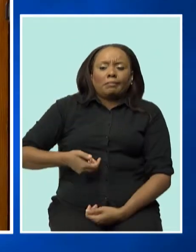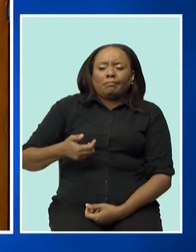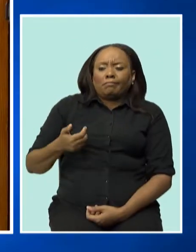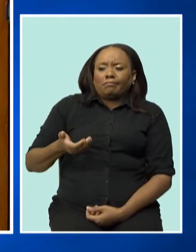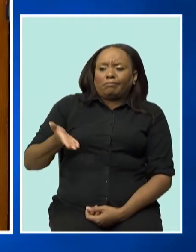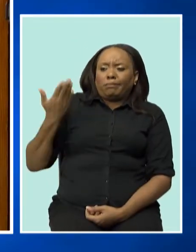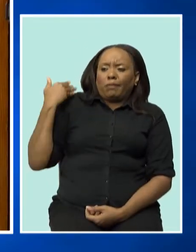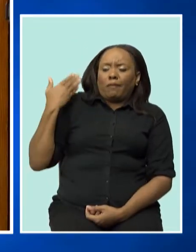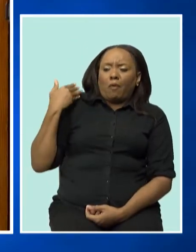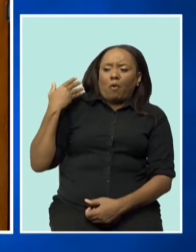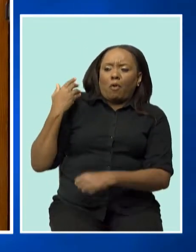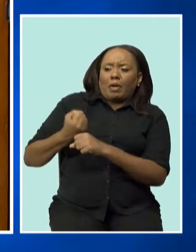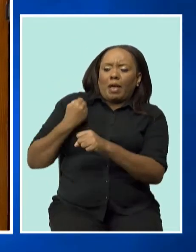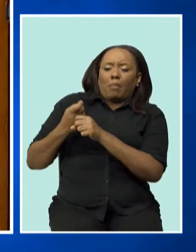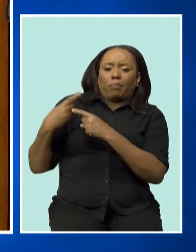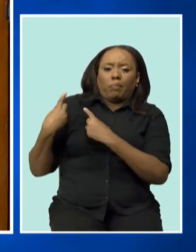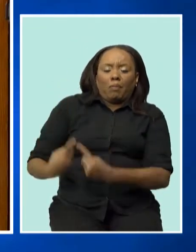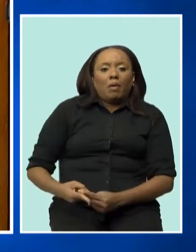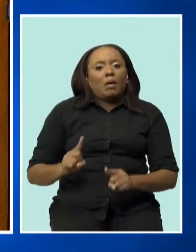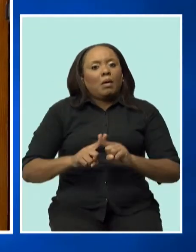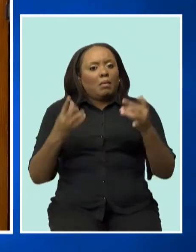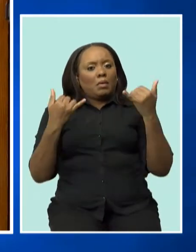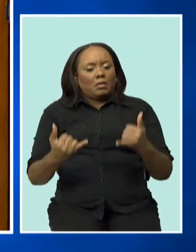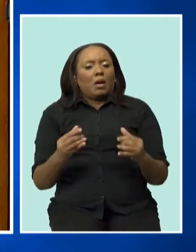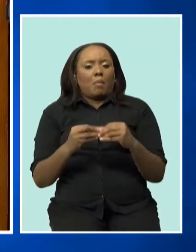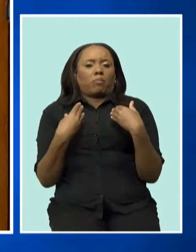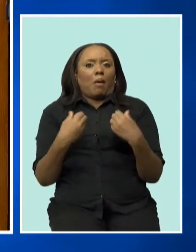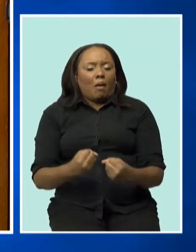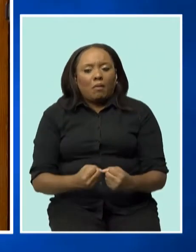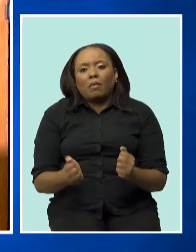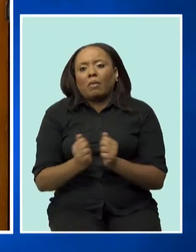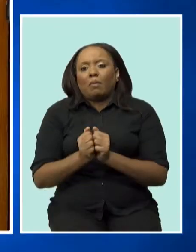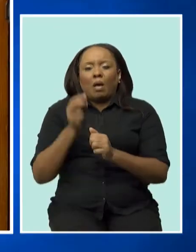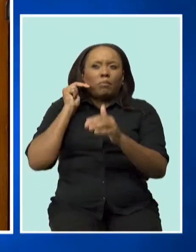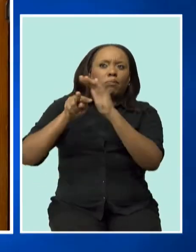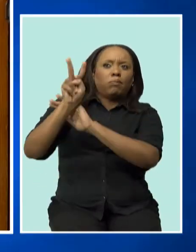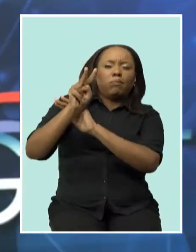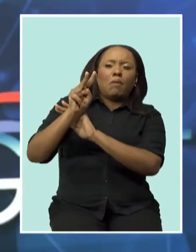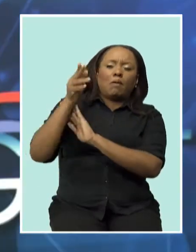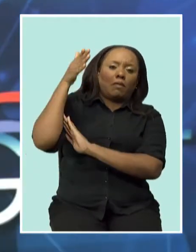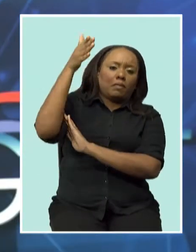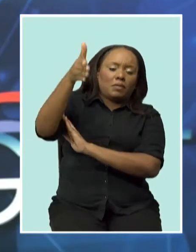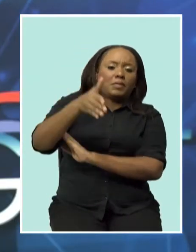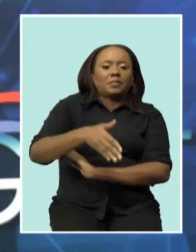capital markets is a strong vote of confidence in Barbados and its prospects for the future.